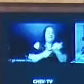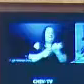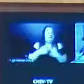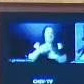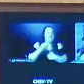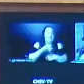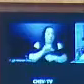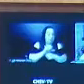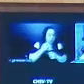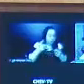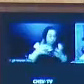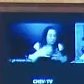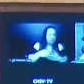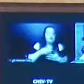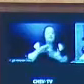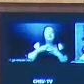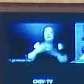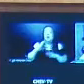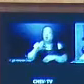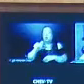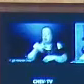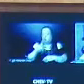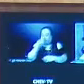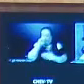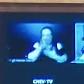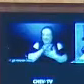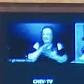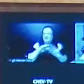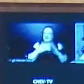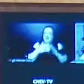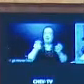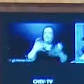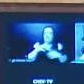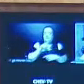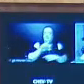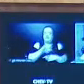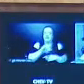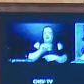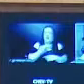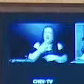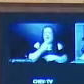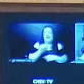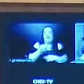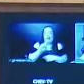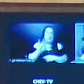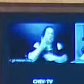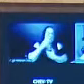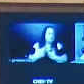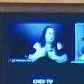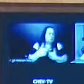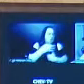Town Clerk. I believe Town Administrator Delane Galloway will be joining us shortly.